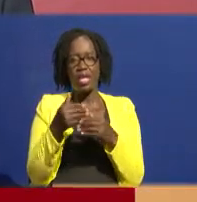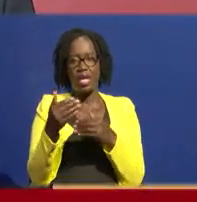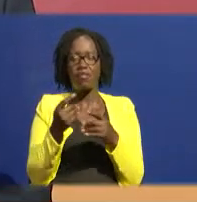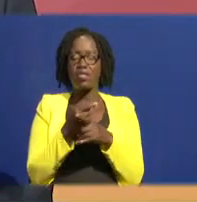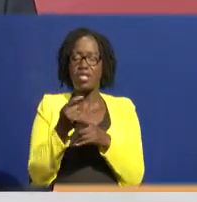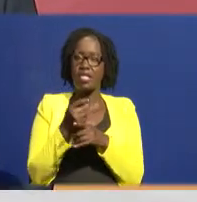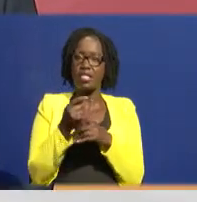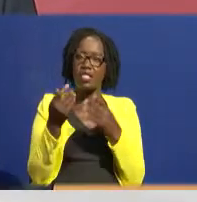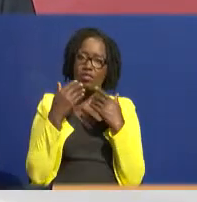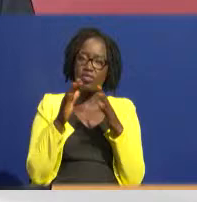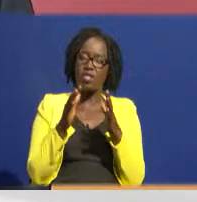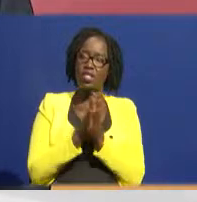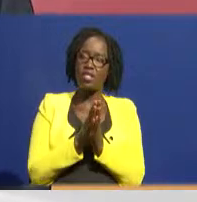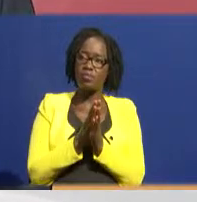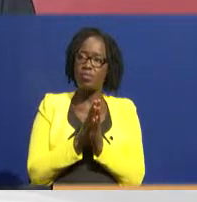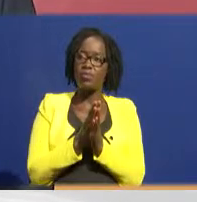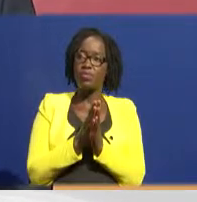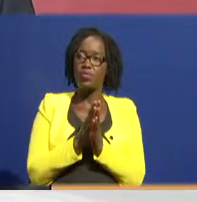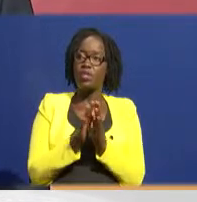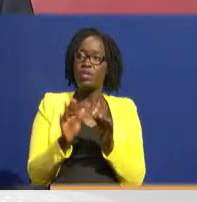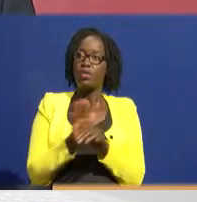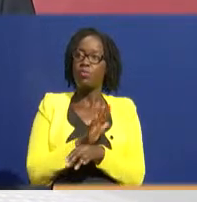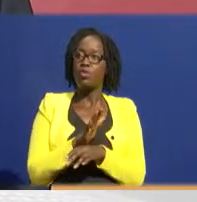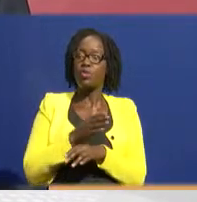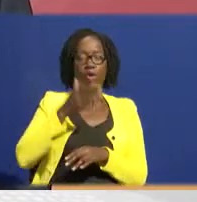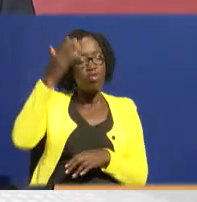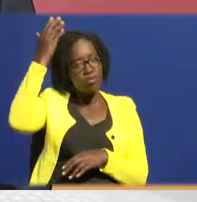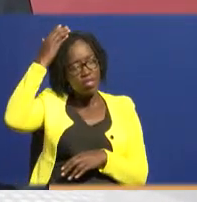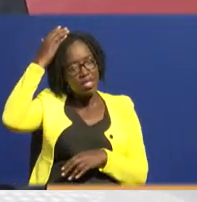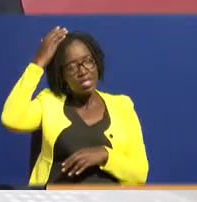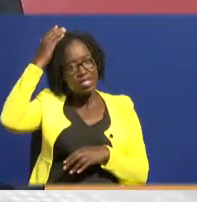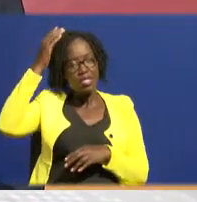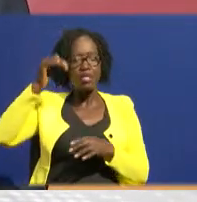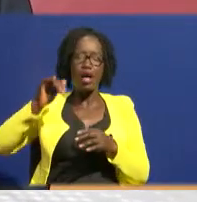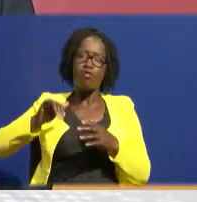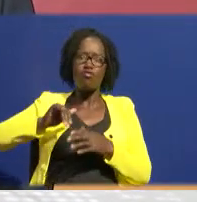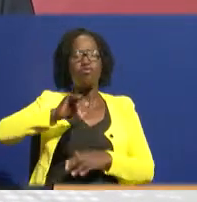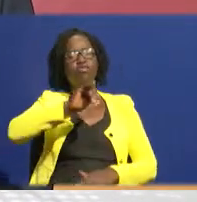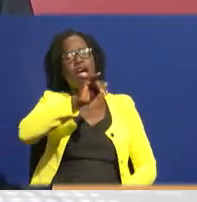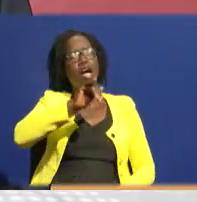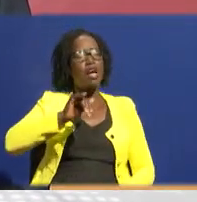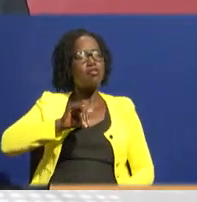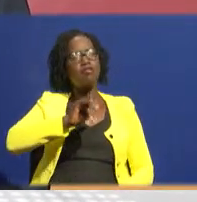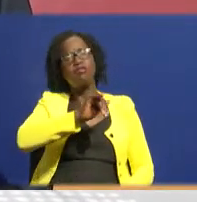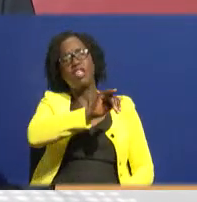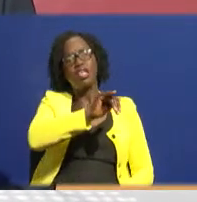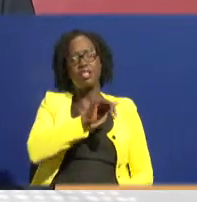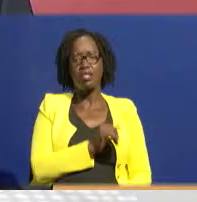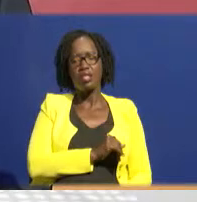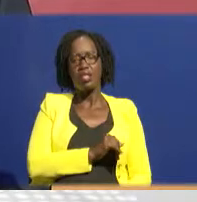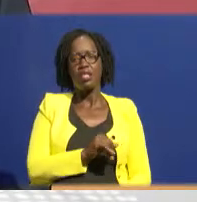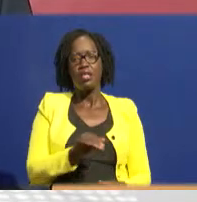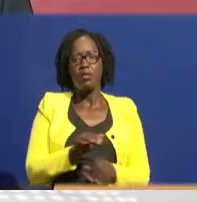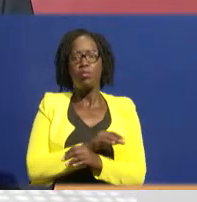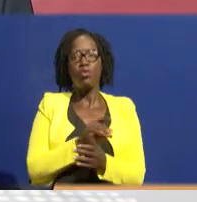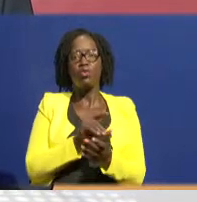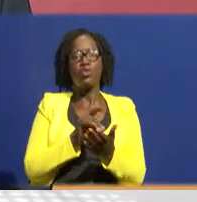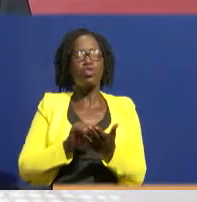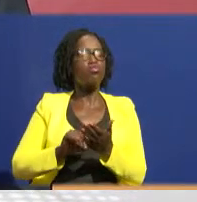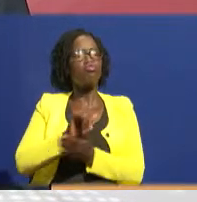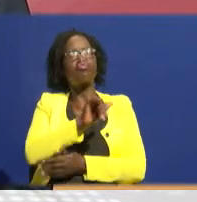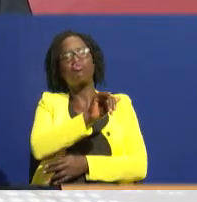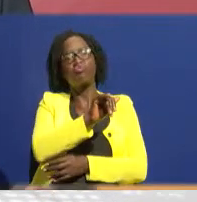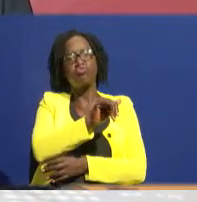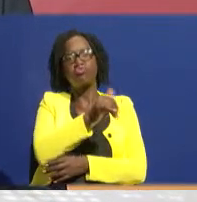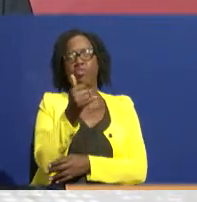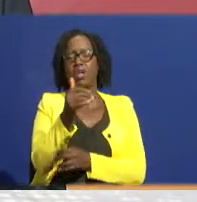trained. Like for now, you can see most of our nurses are going out of the country. Most of our doctors are running away. They are going